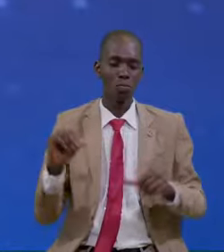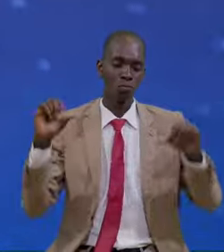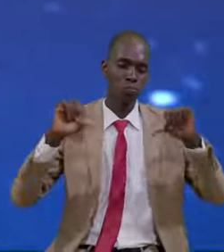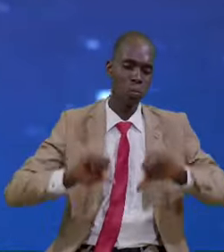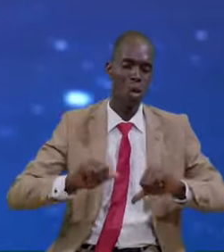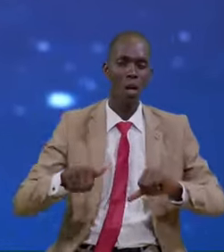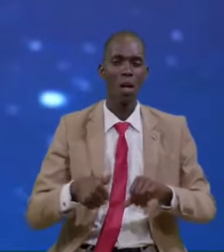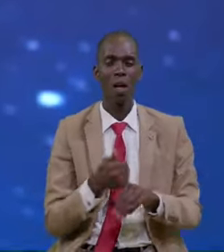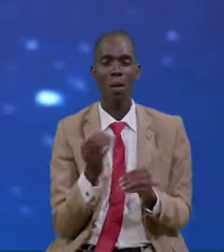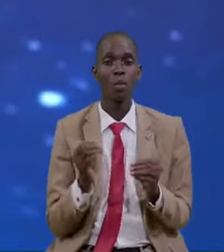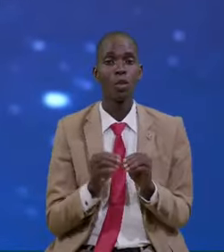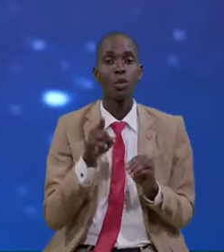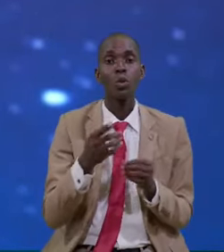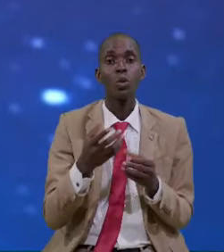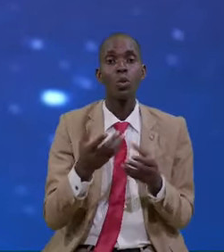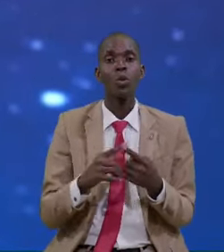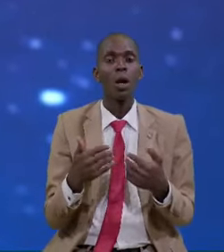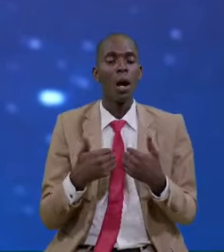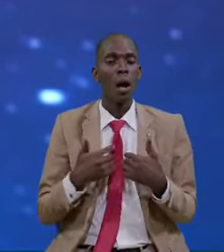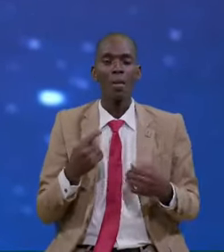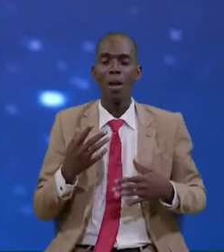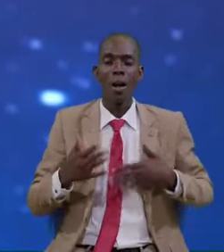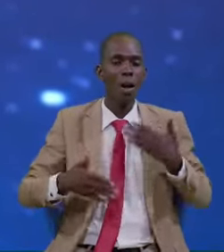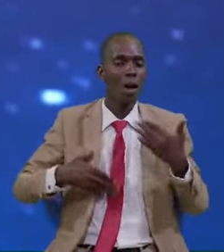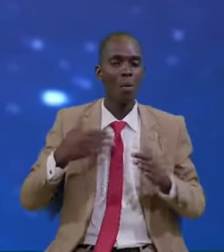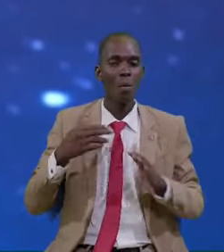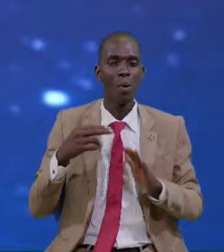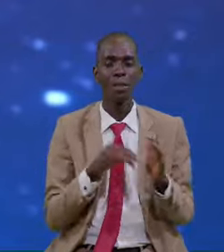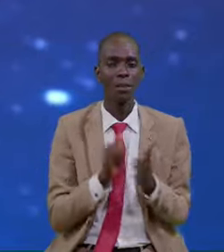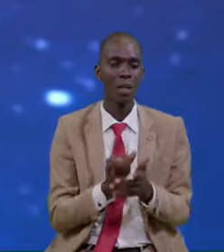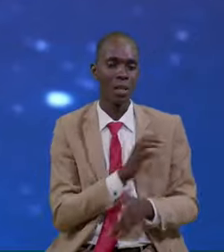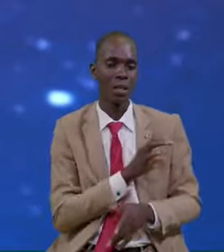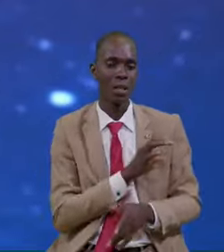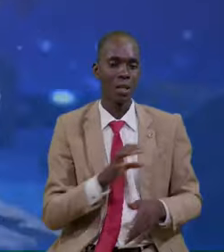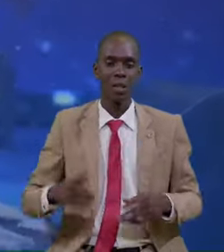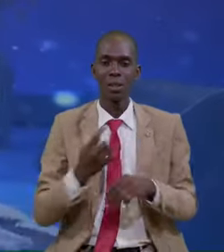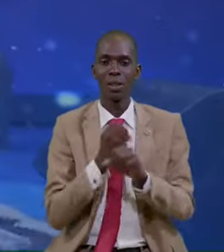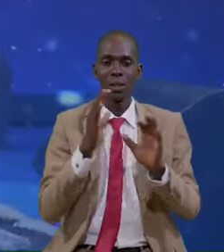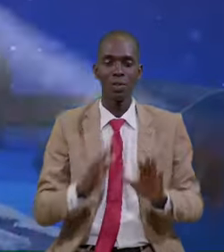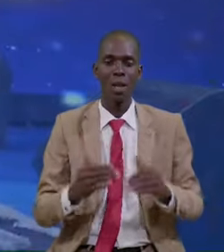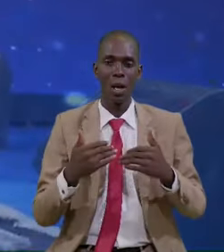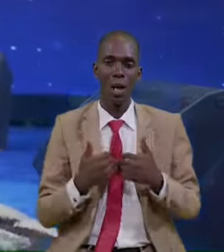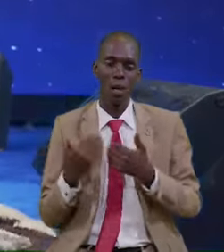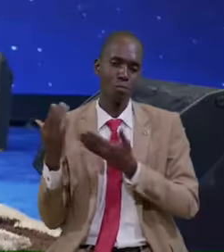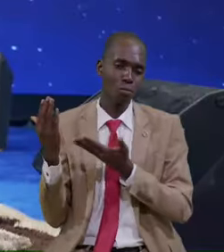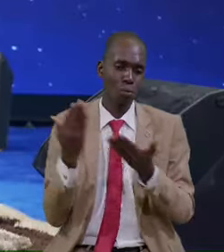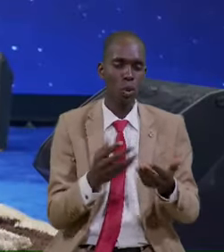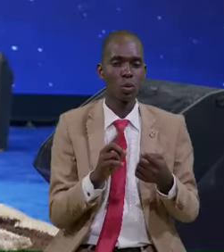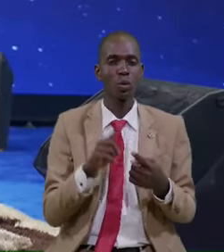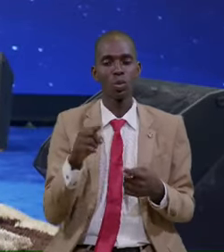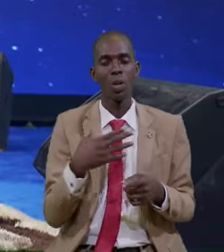to have the happiness that Christ the Savior has come to you, and he has save you wherever